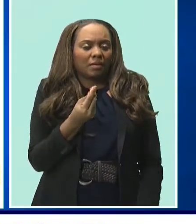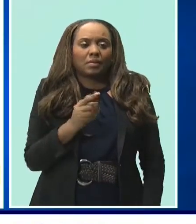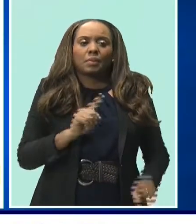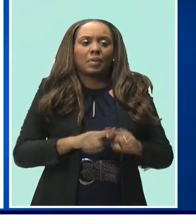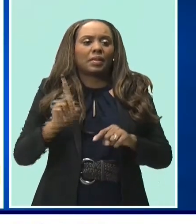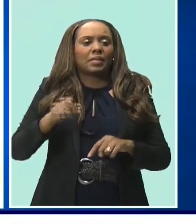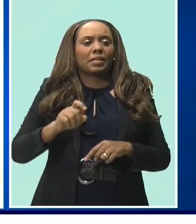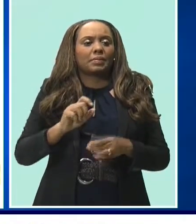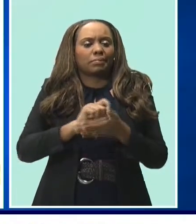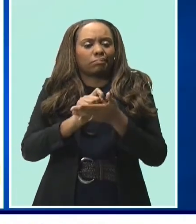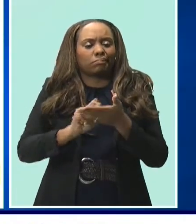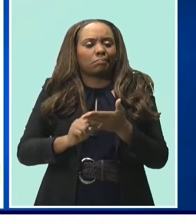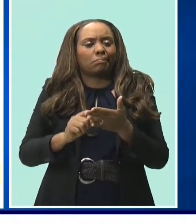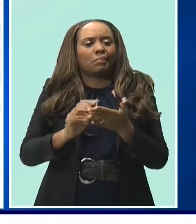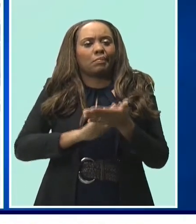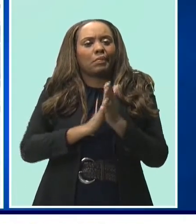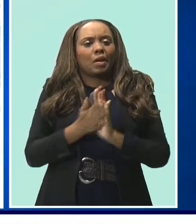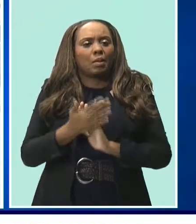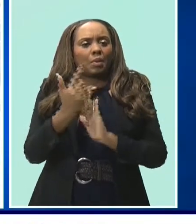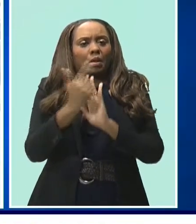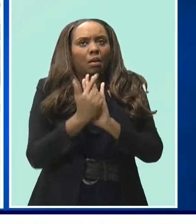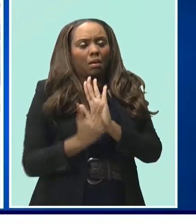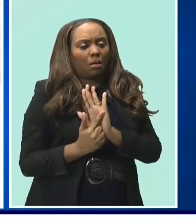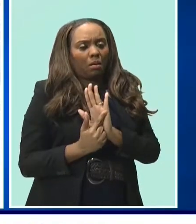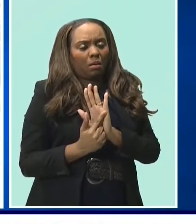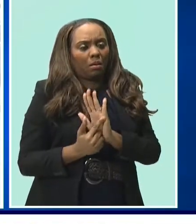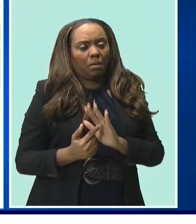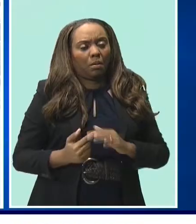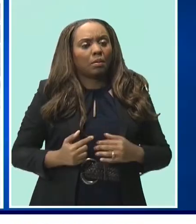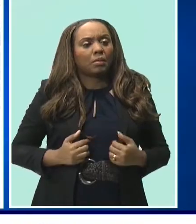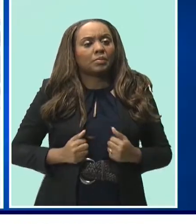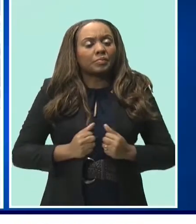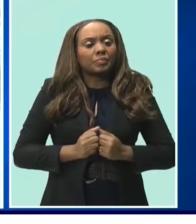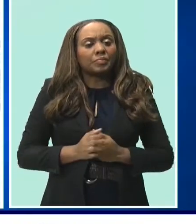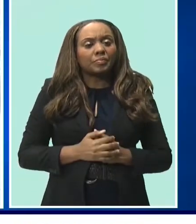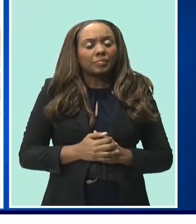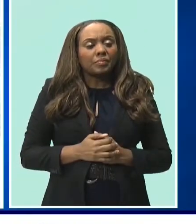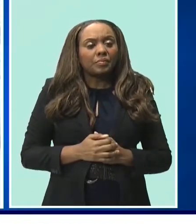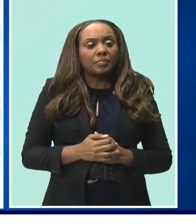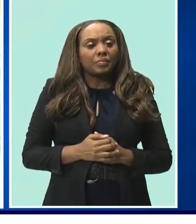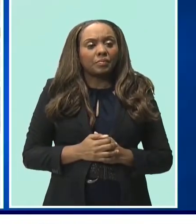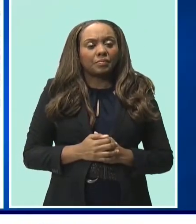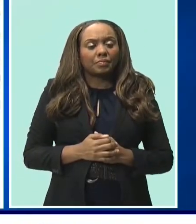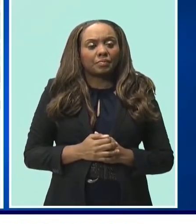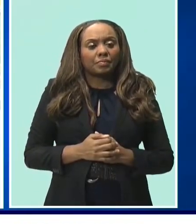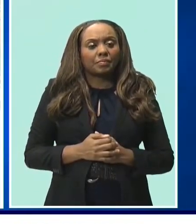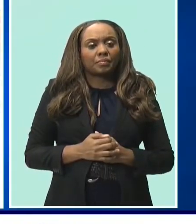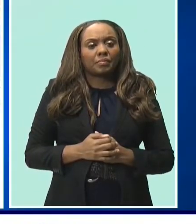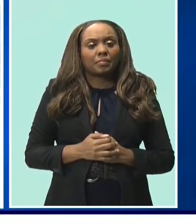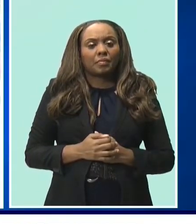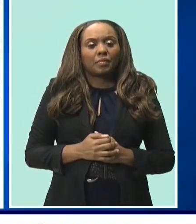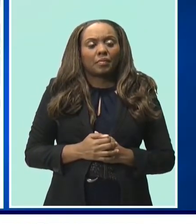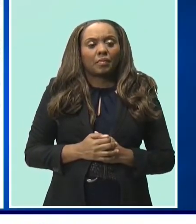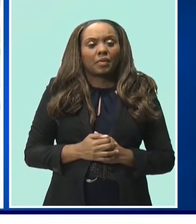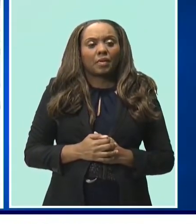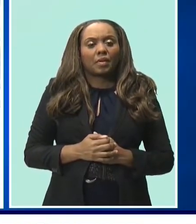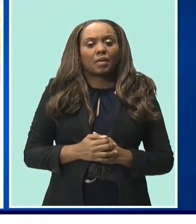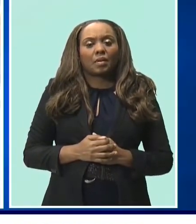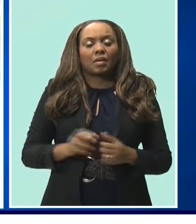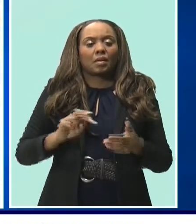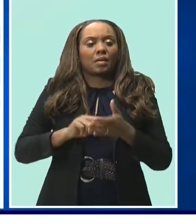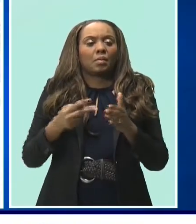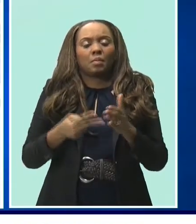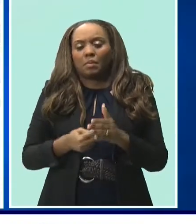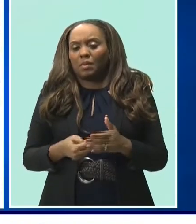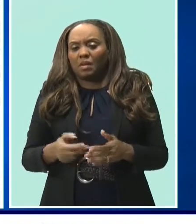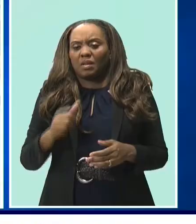legislated. In that way, it would take a lot of the competitiveness off of the road. It points